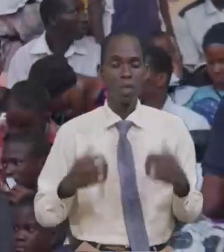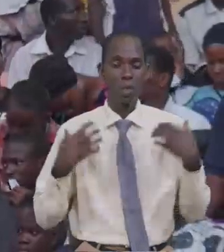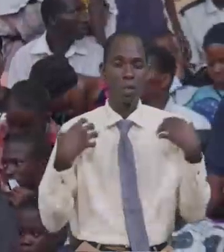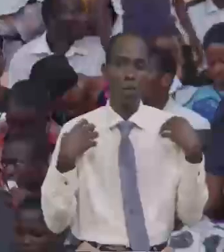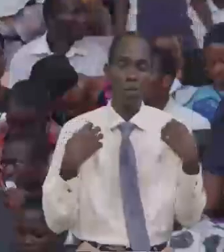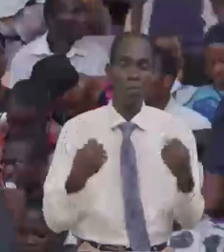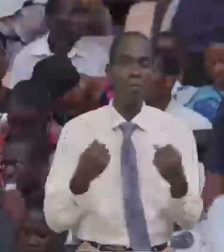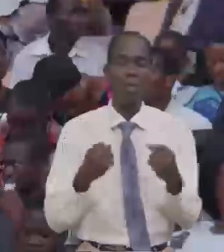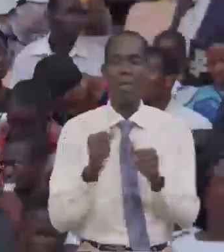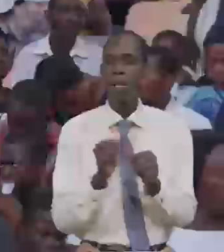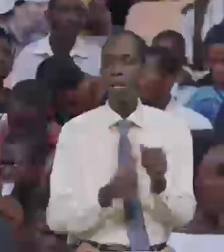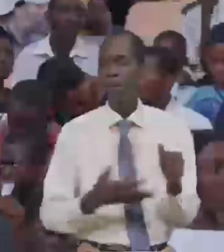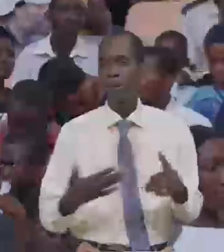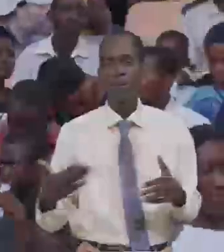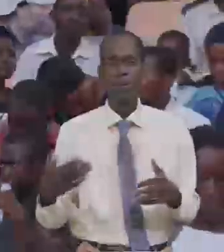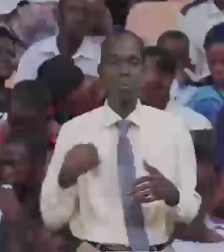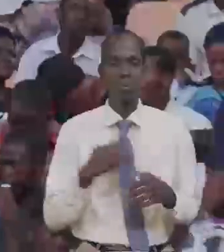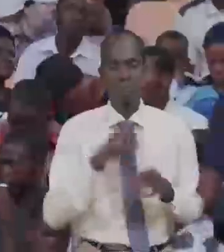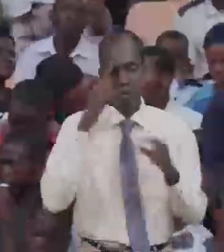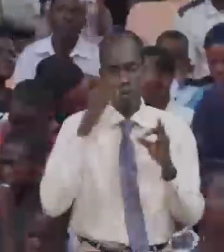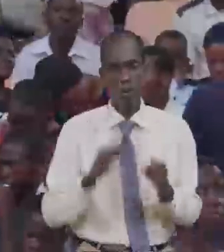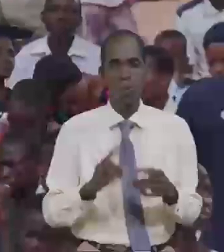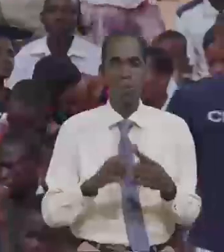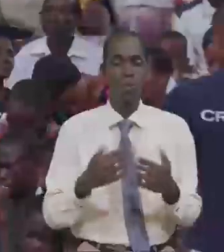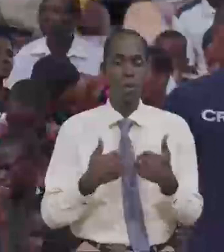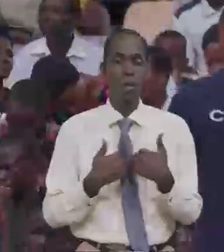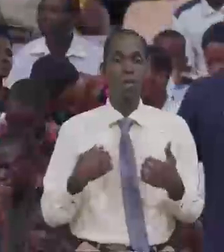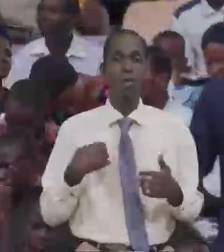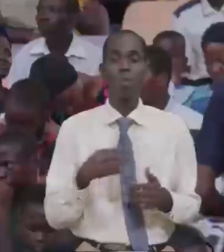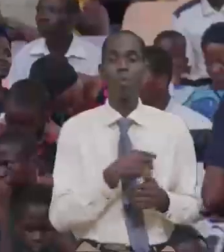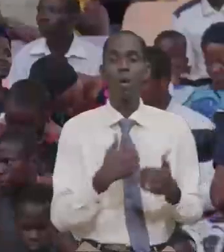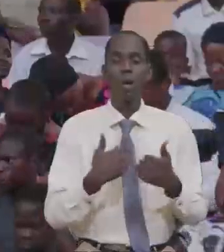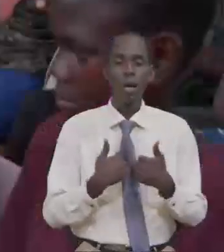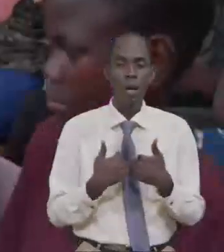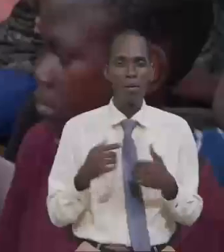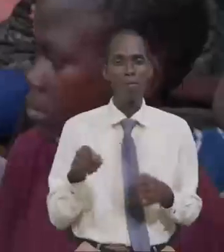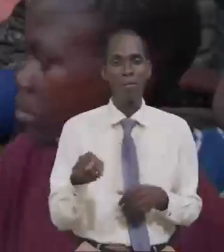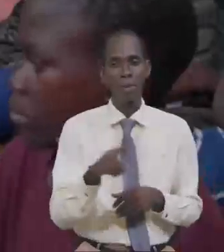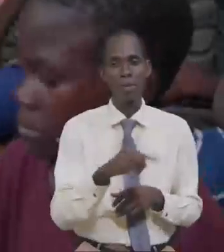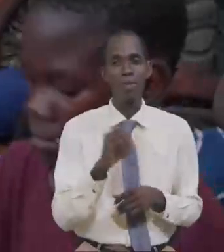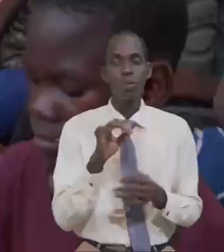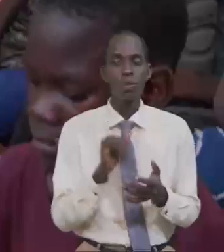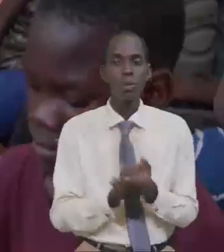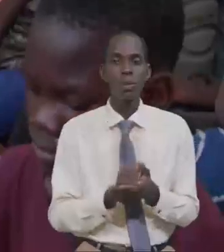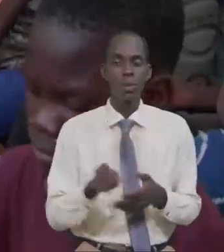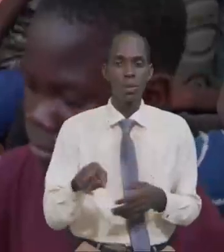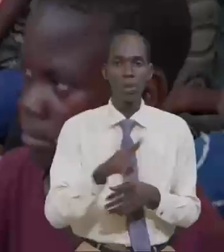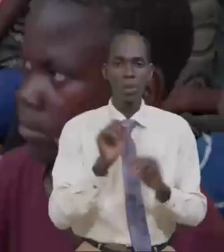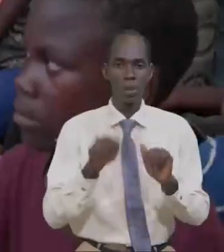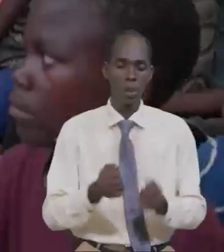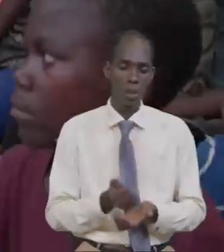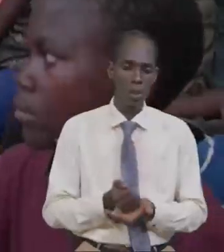will help us to run the race of life. Now, you